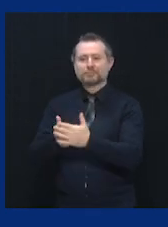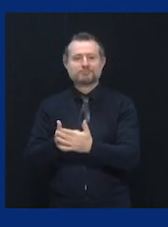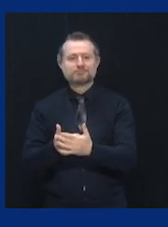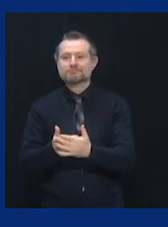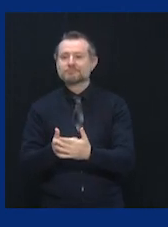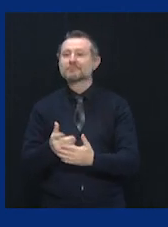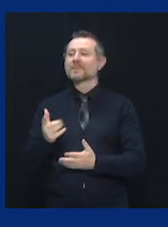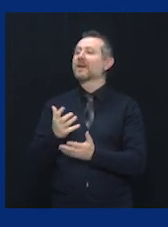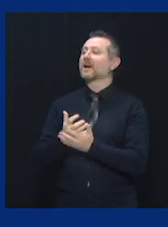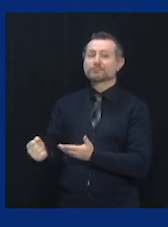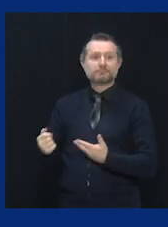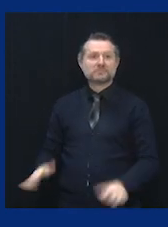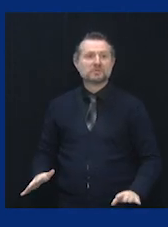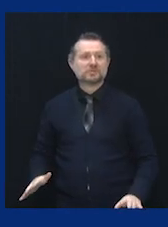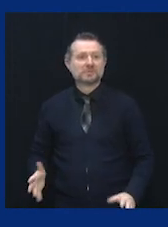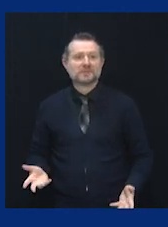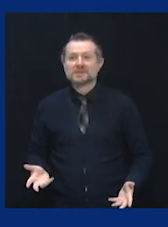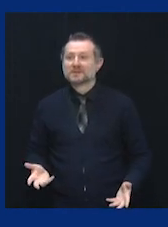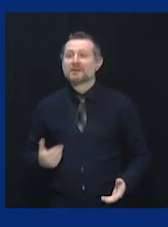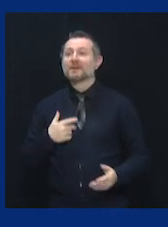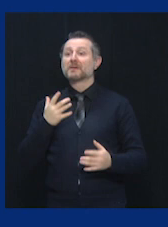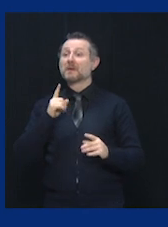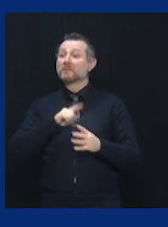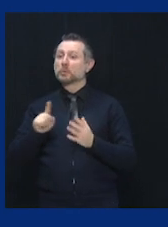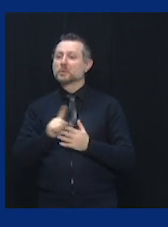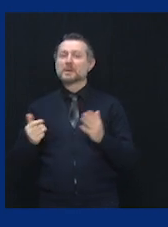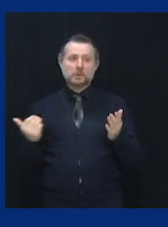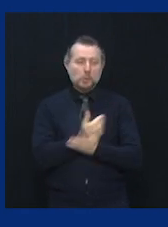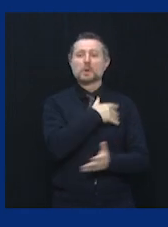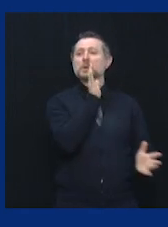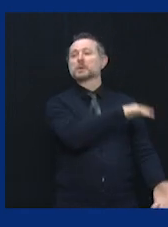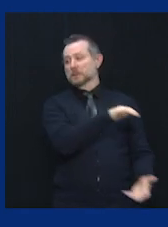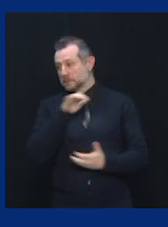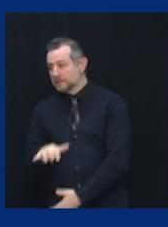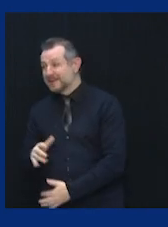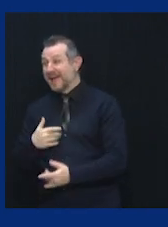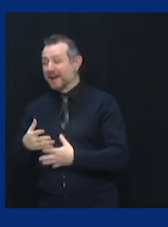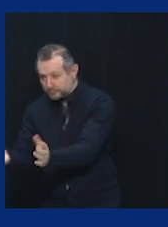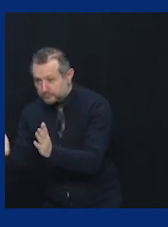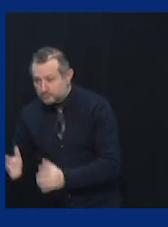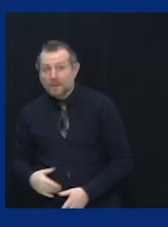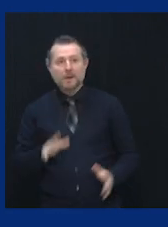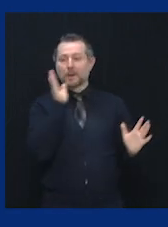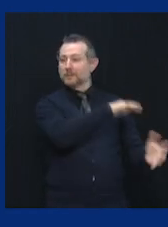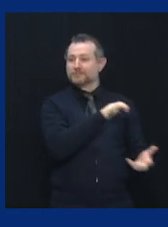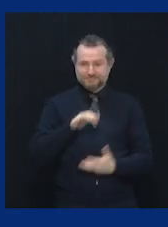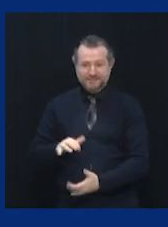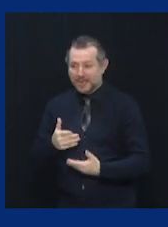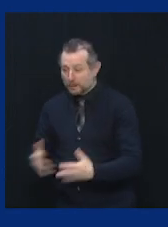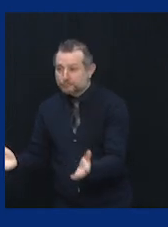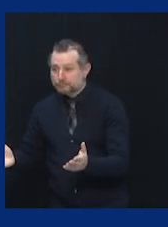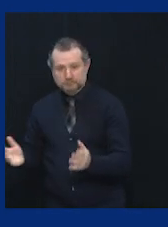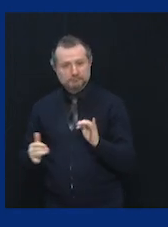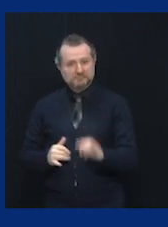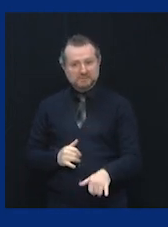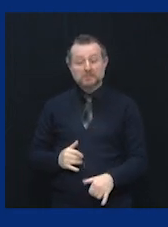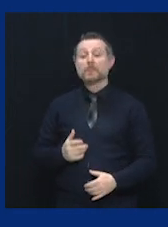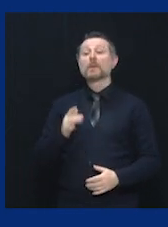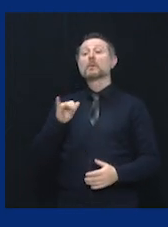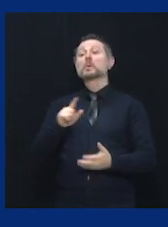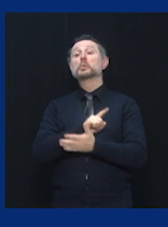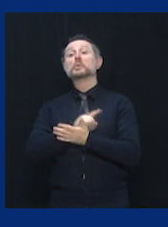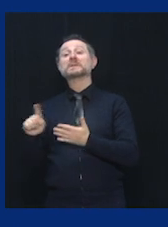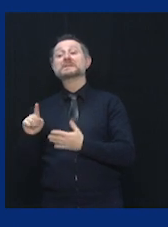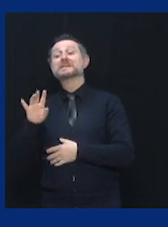they start with a shipment every week from Washington. The shipment for week 7